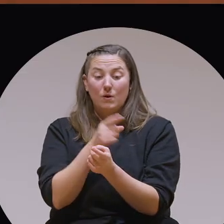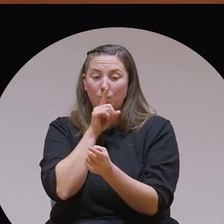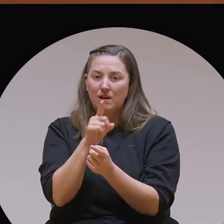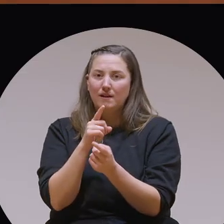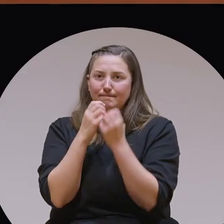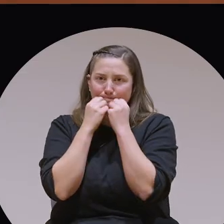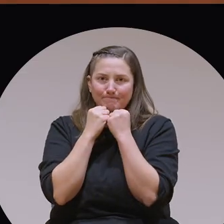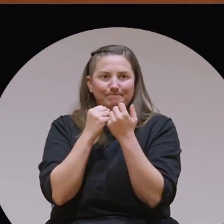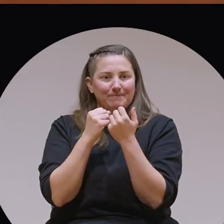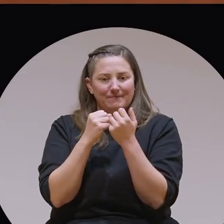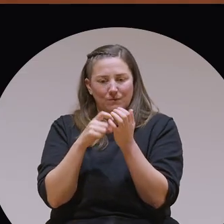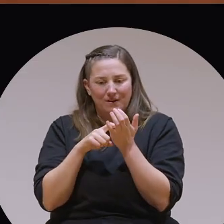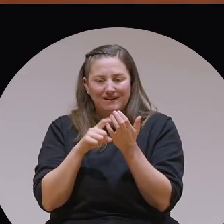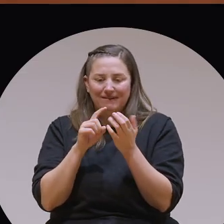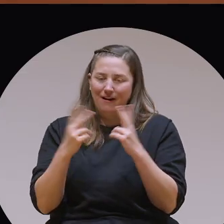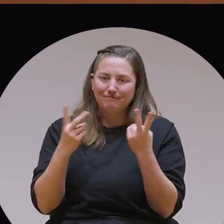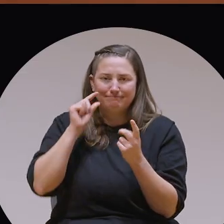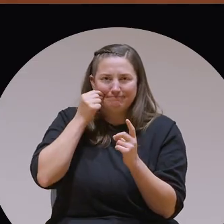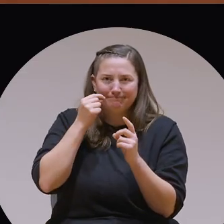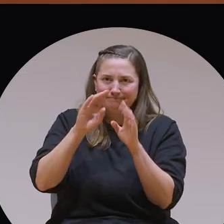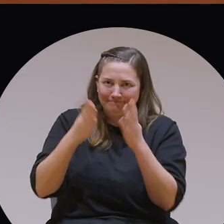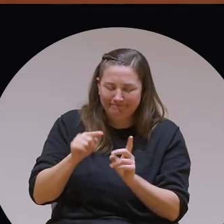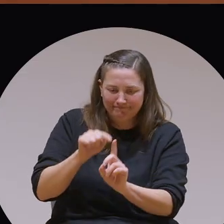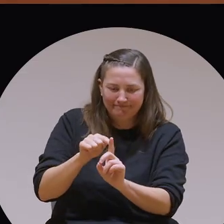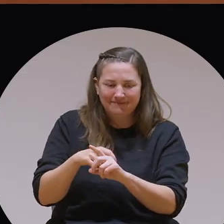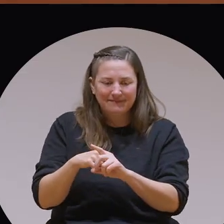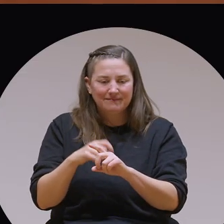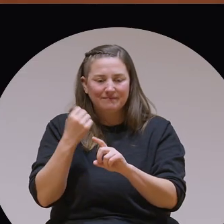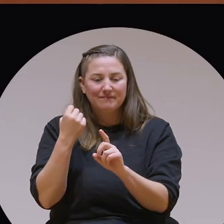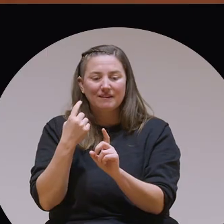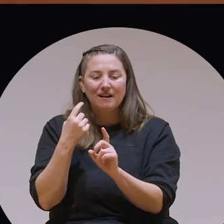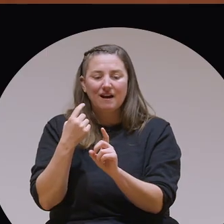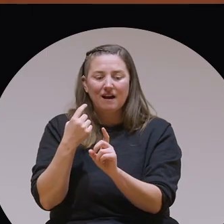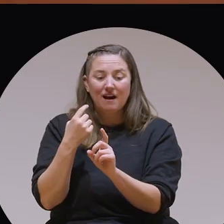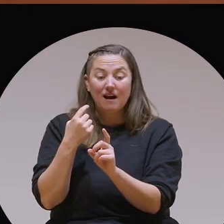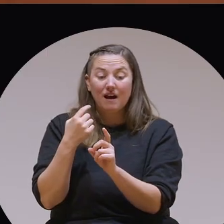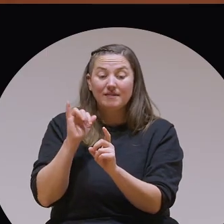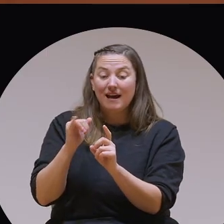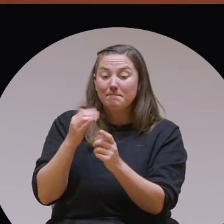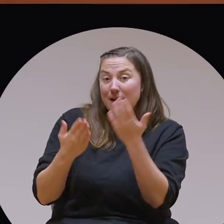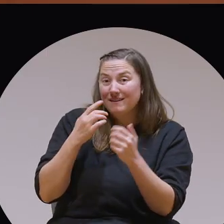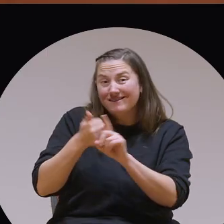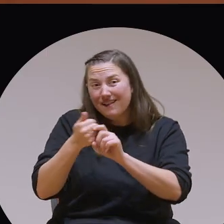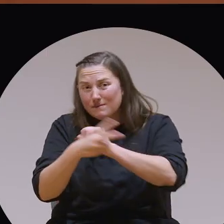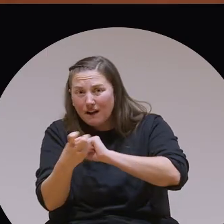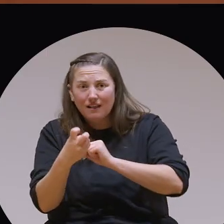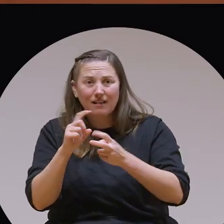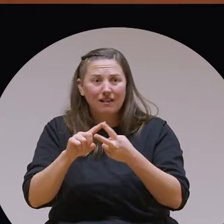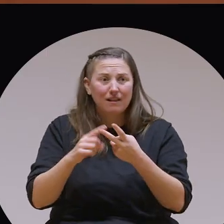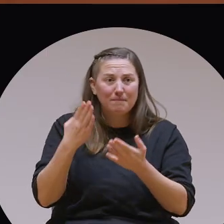acquiring because it's a Roman antiquity and is just the kind of thing which could have been smuggled out of Italy or could have been